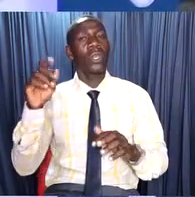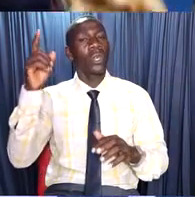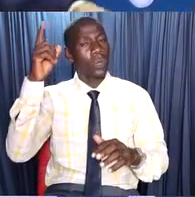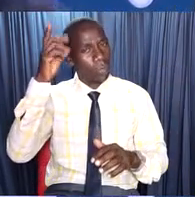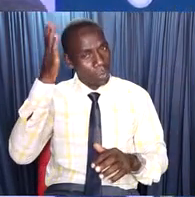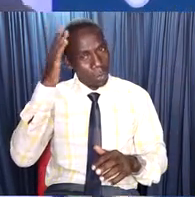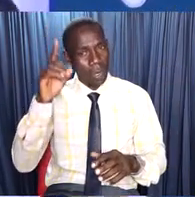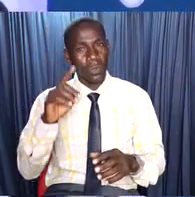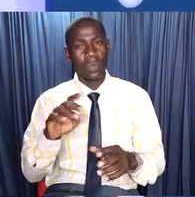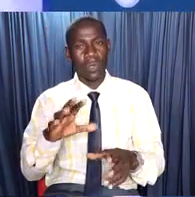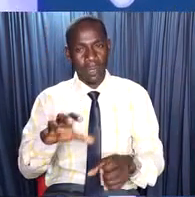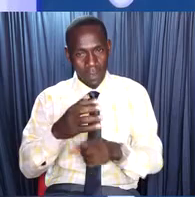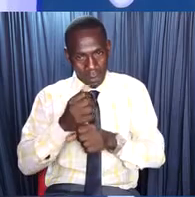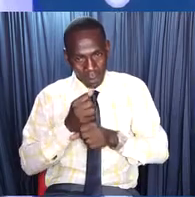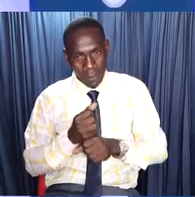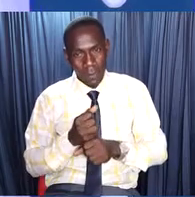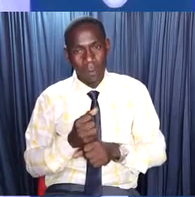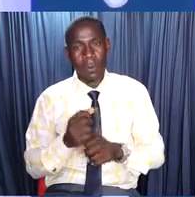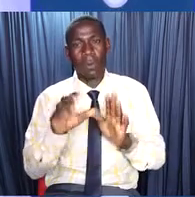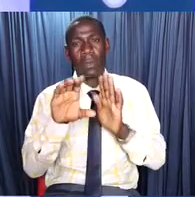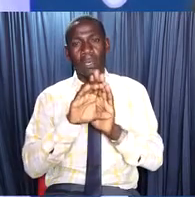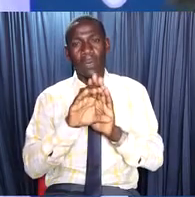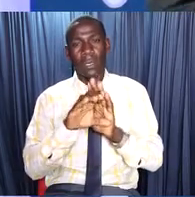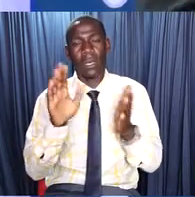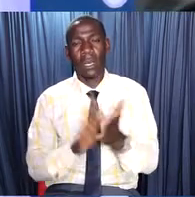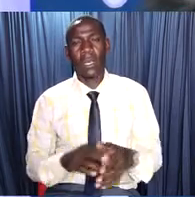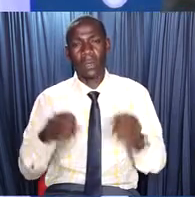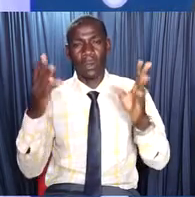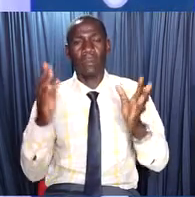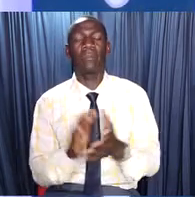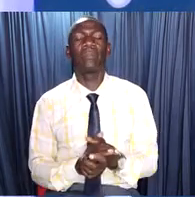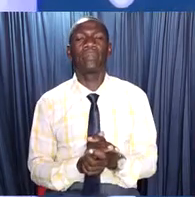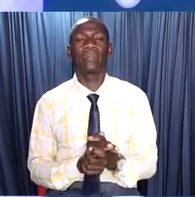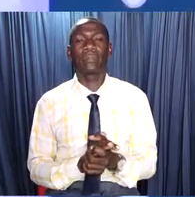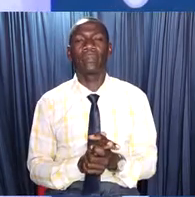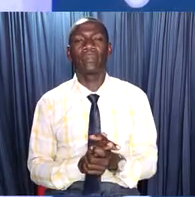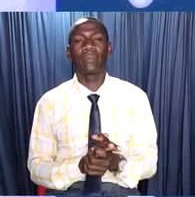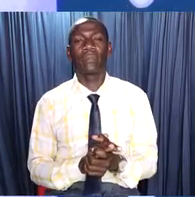moja kushika agizo. Only one thing to receive commandment. Hallelujah.